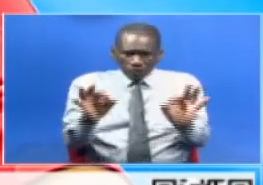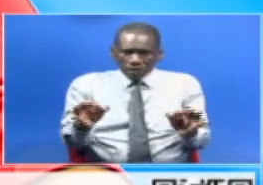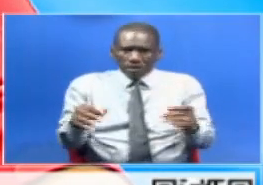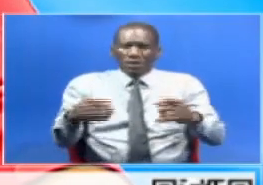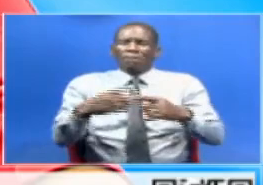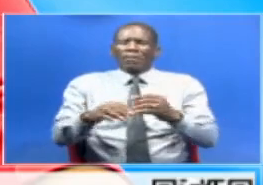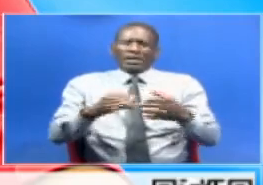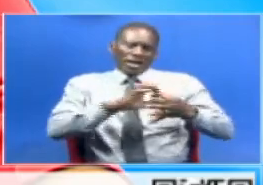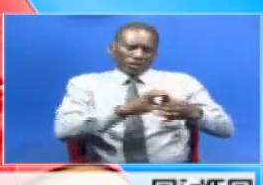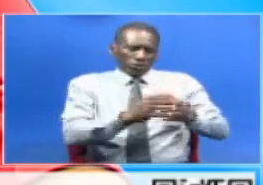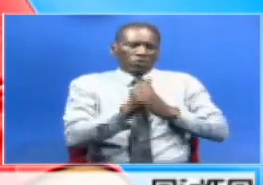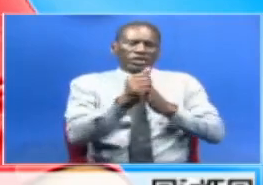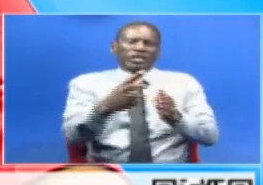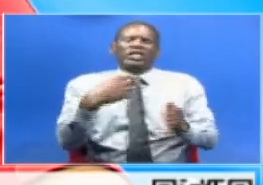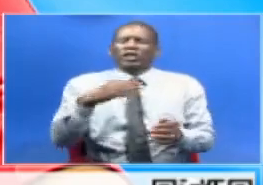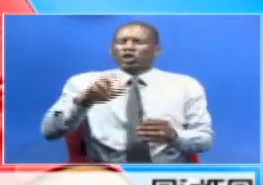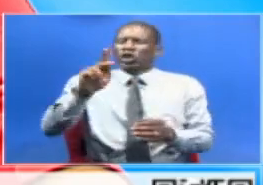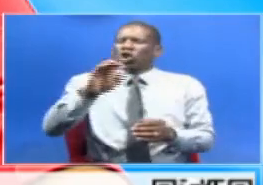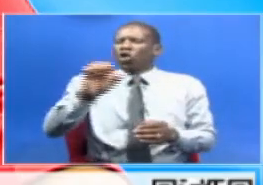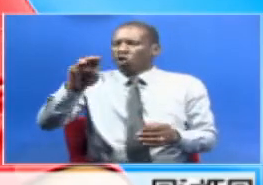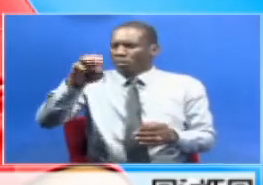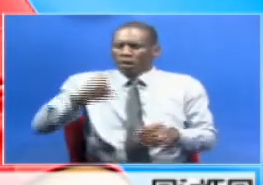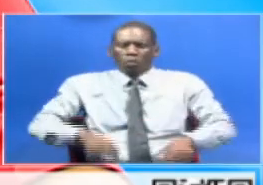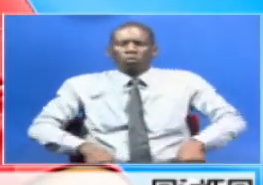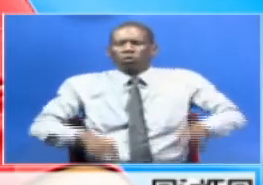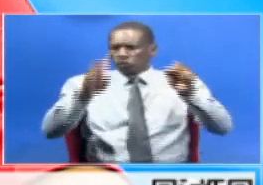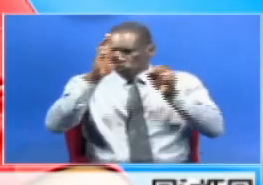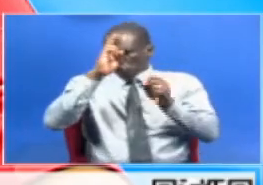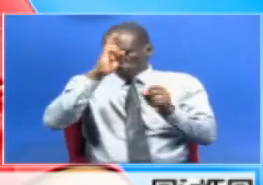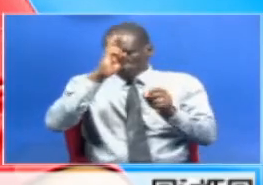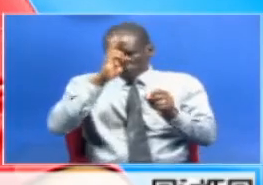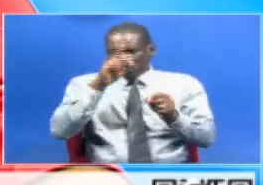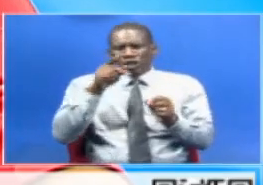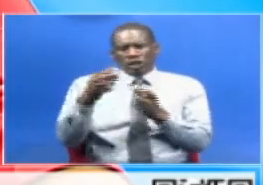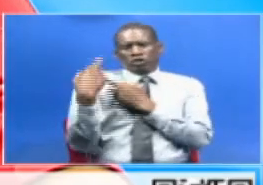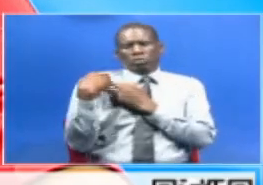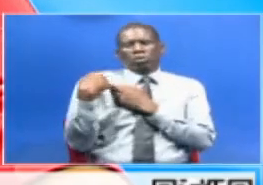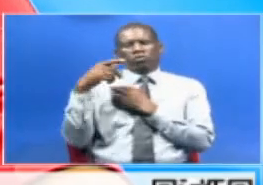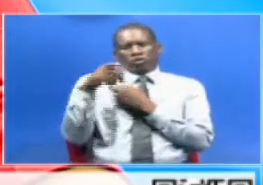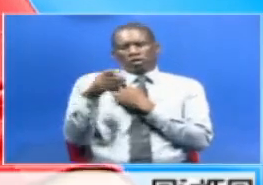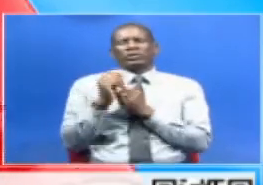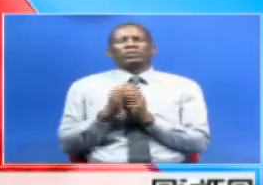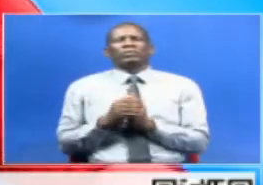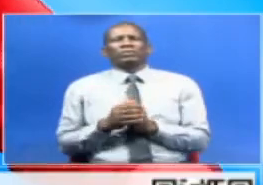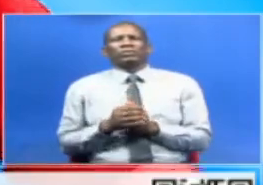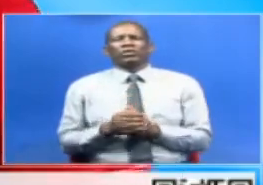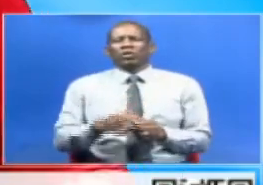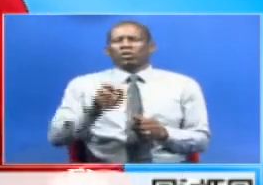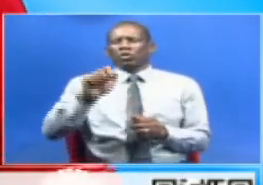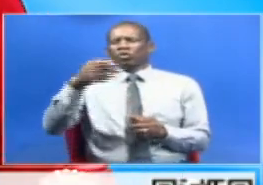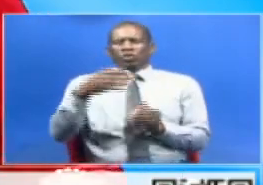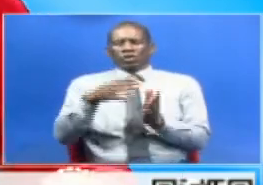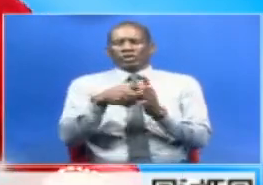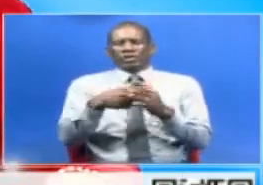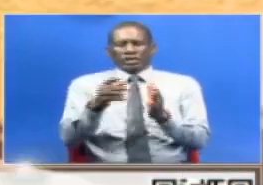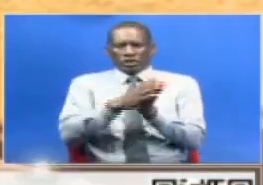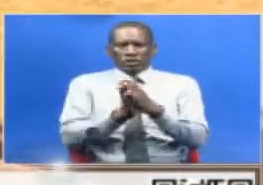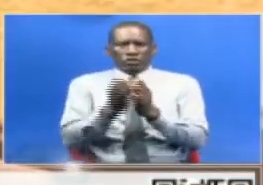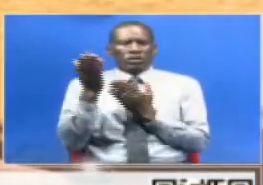Koome, the police boss, culpable for the life and well-being of the associate. Ruth Sarmoy begins the broadcast.